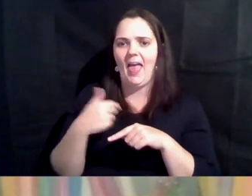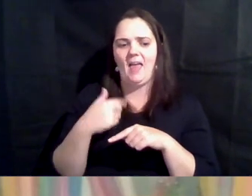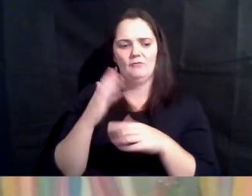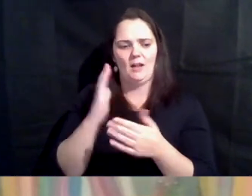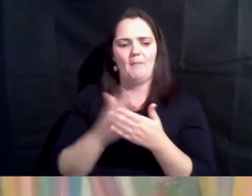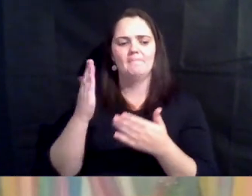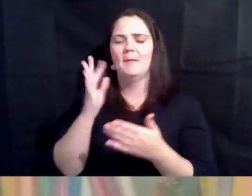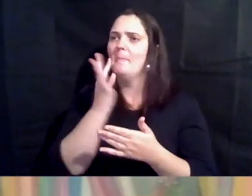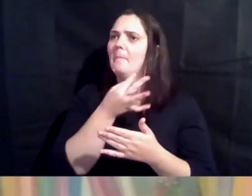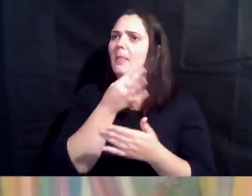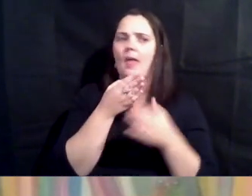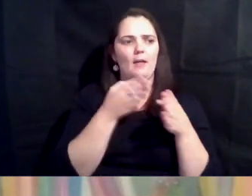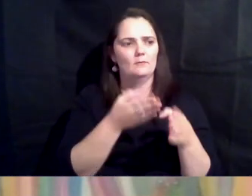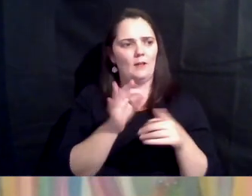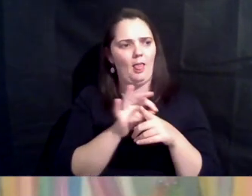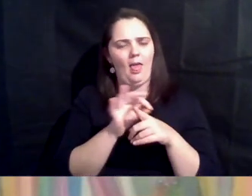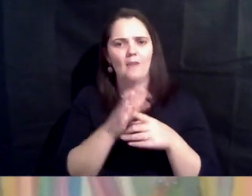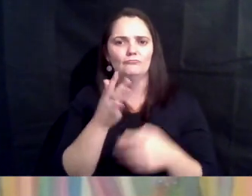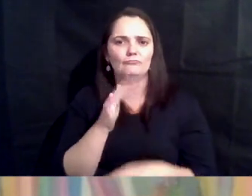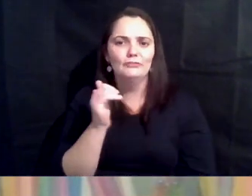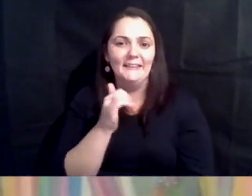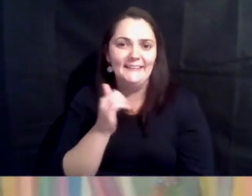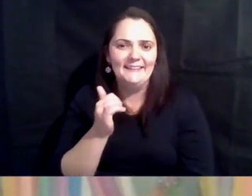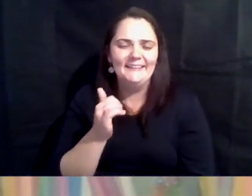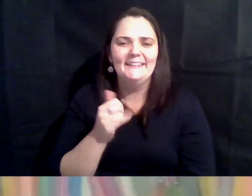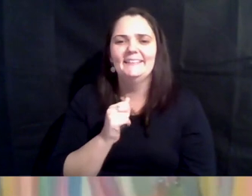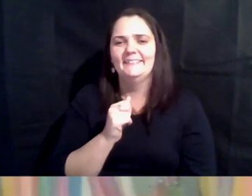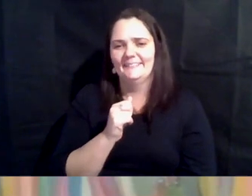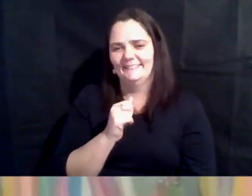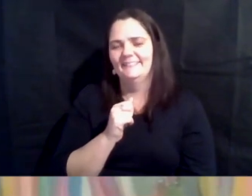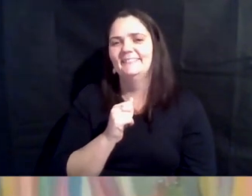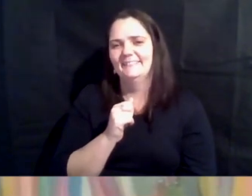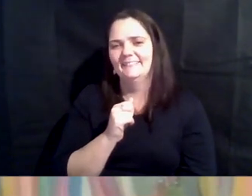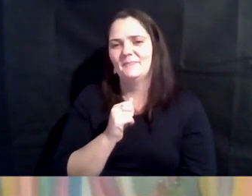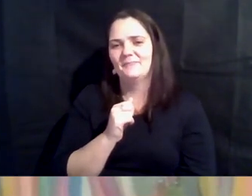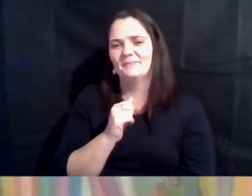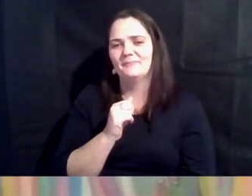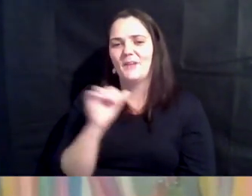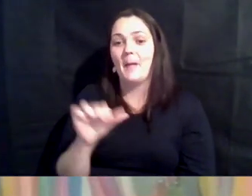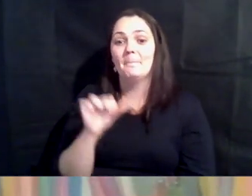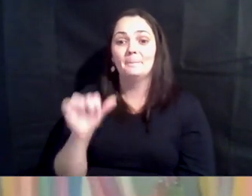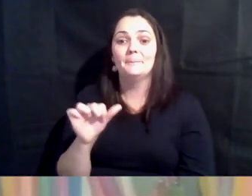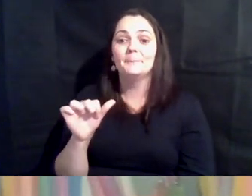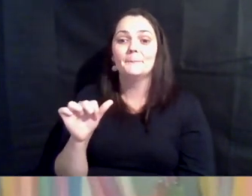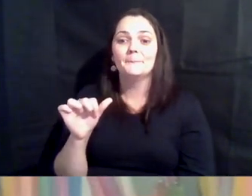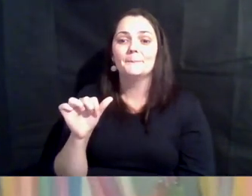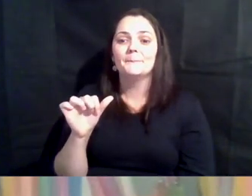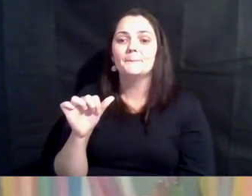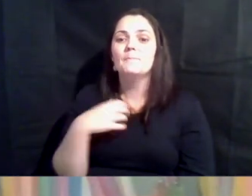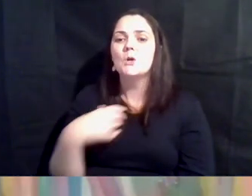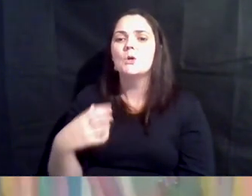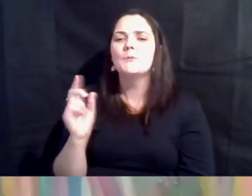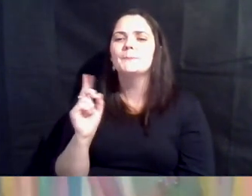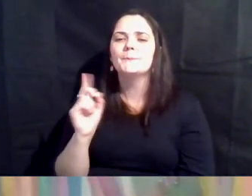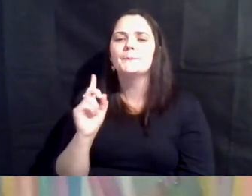here. So plants, groundbreaking, green. Okay, cool. What